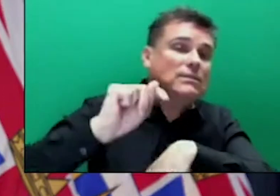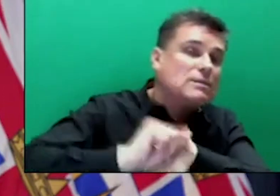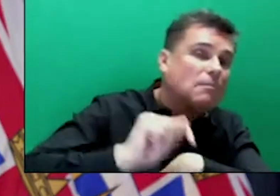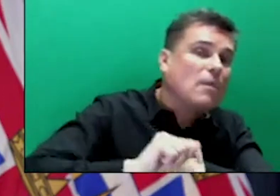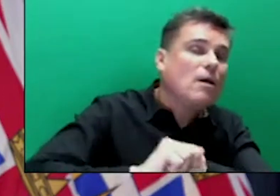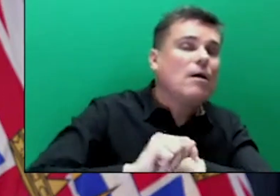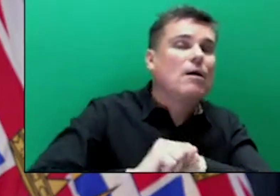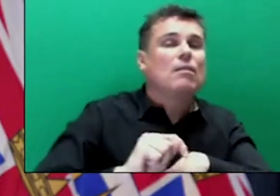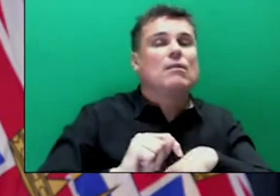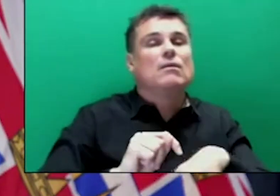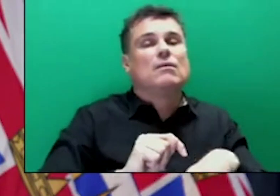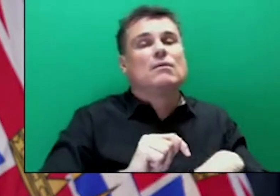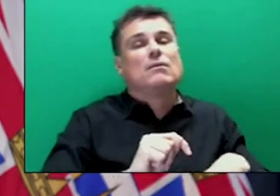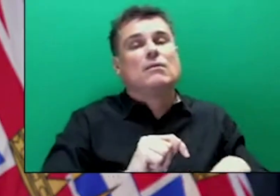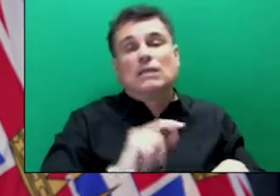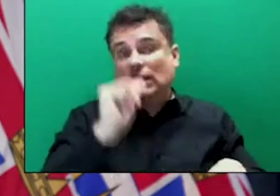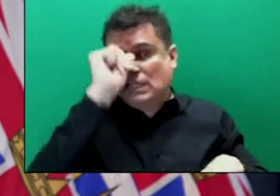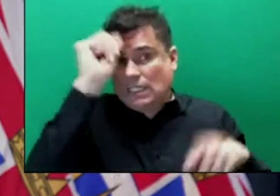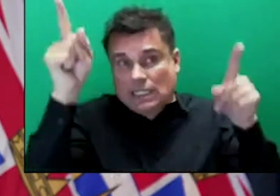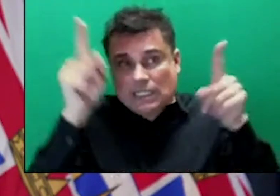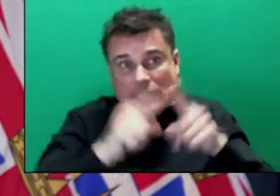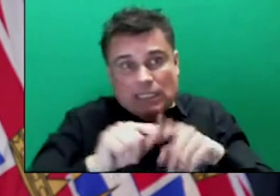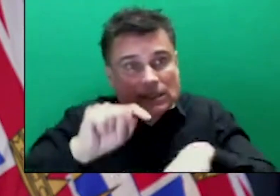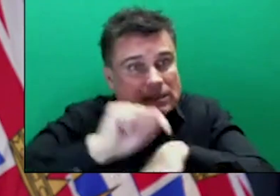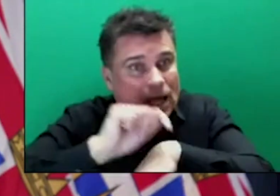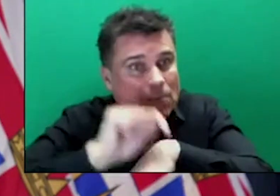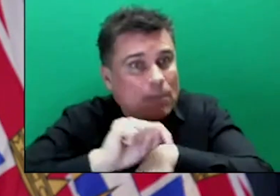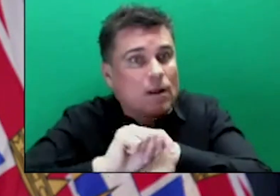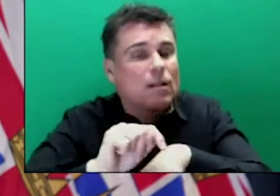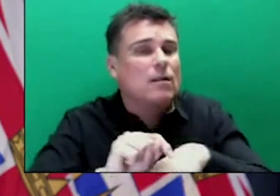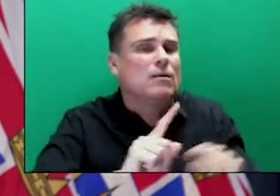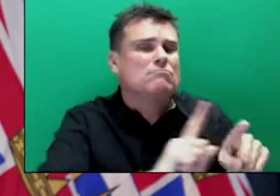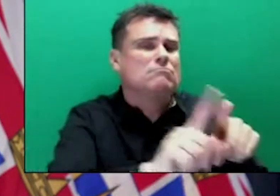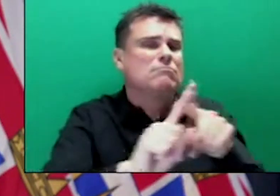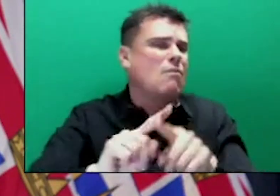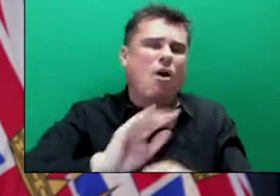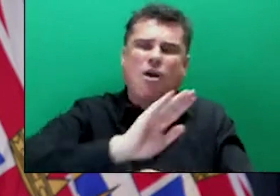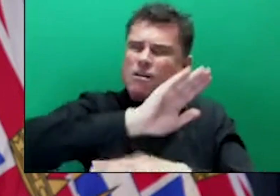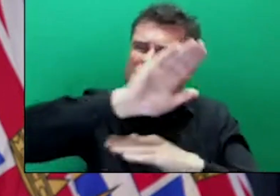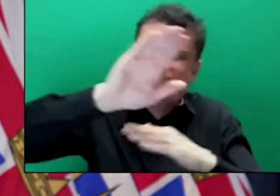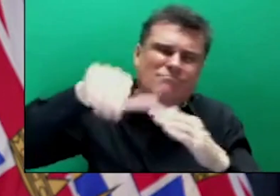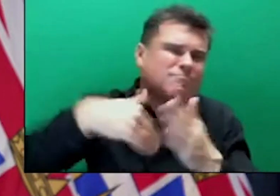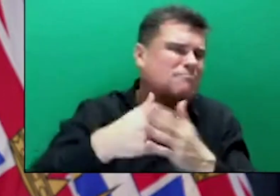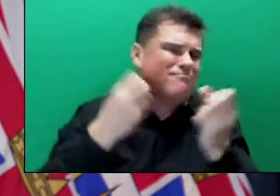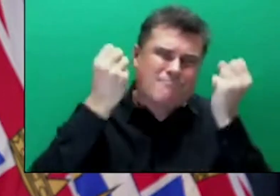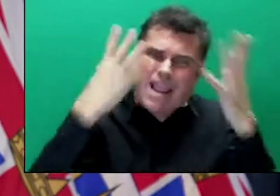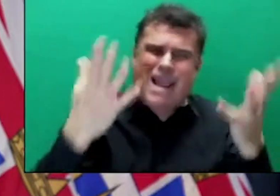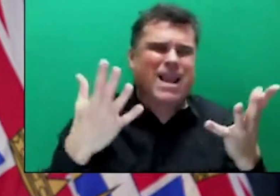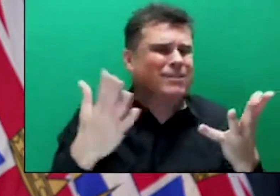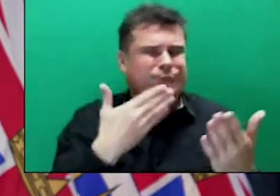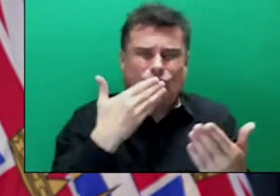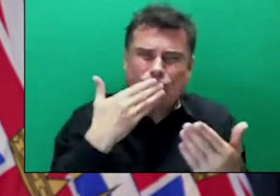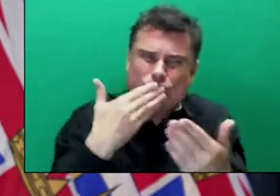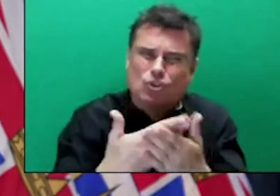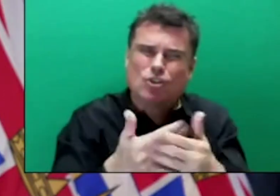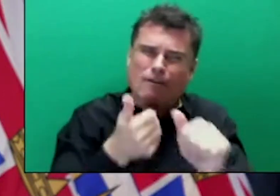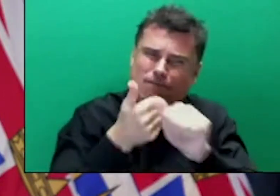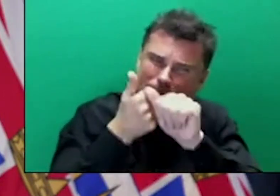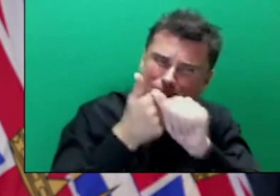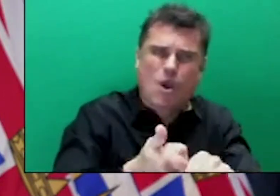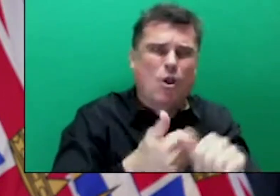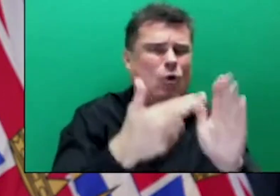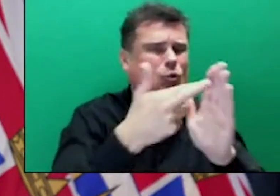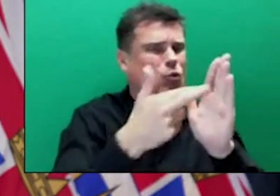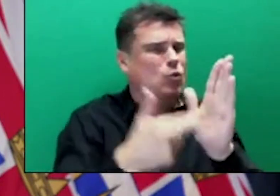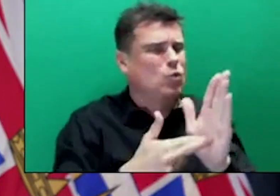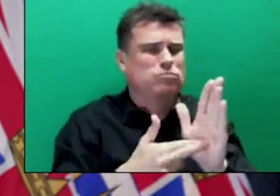to protect their congregants, to make sure that people have access to the supports they need through it's going to be more and